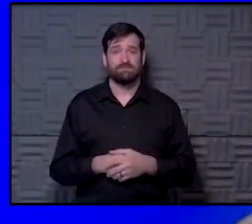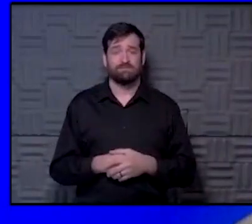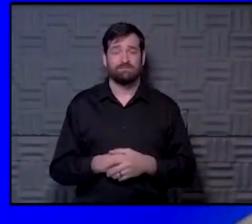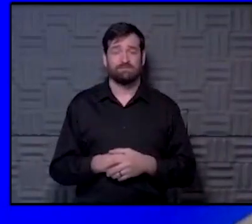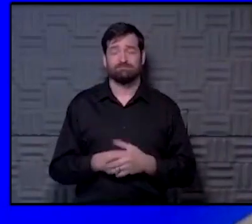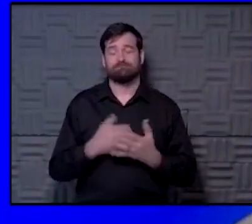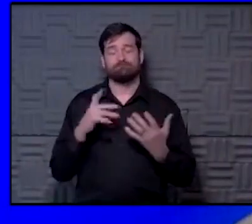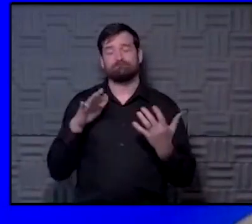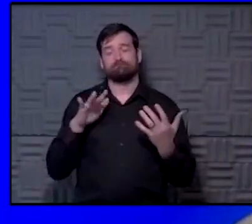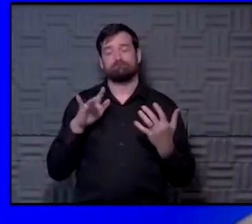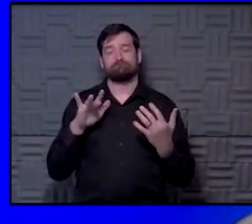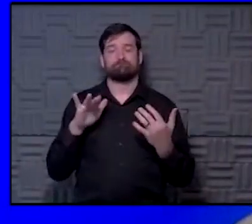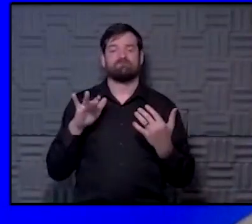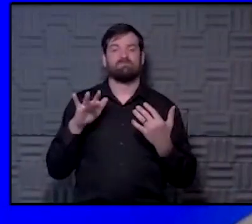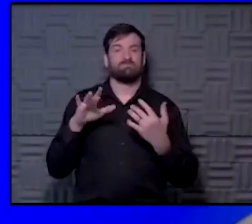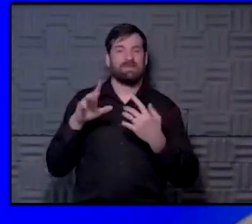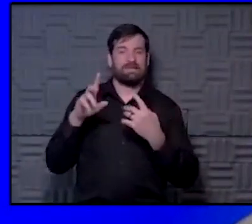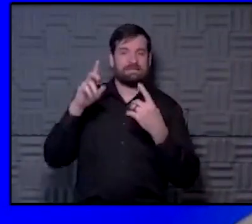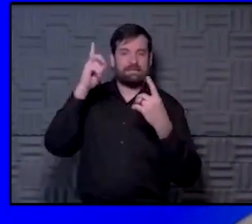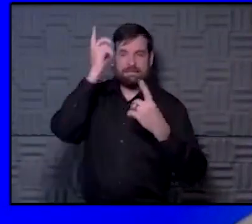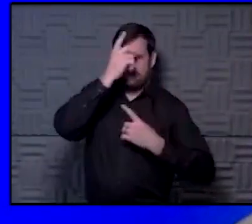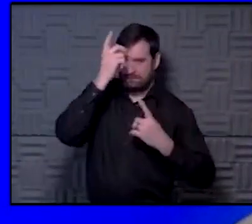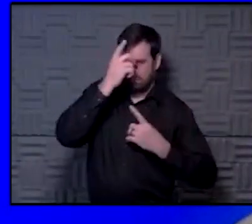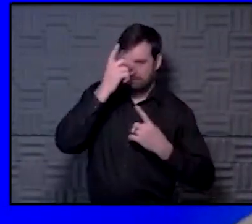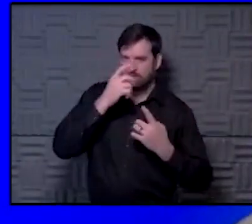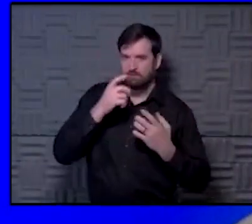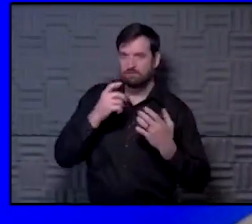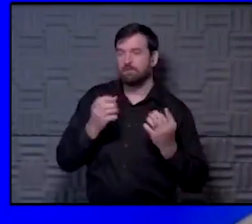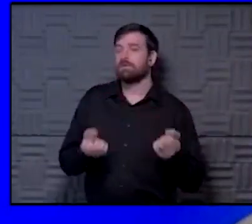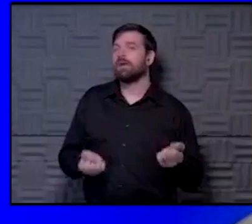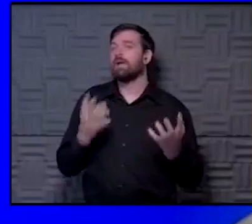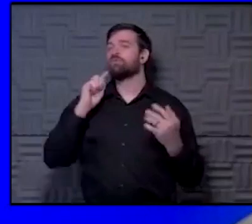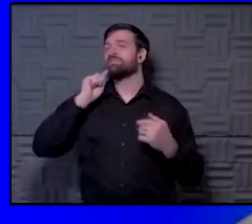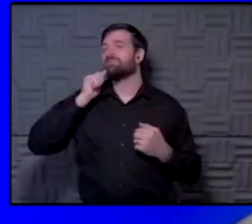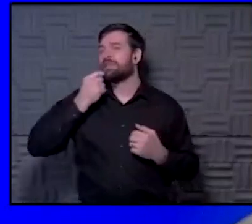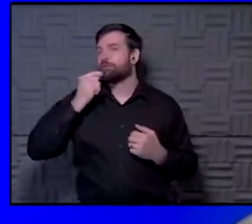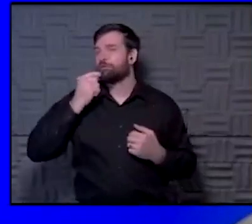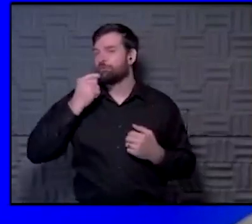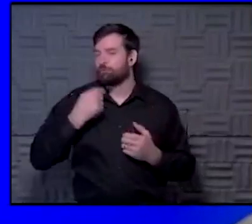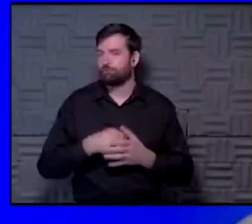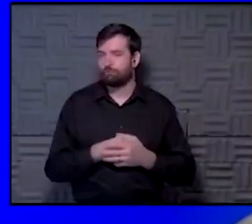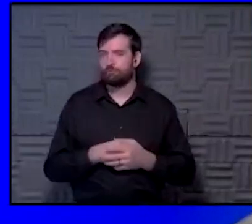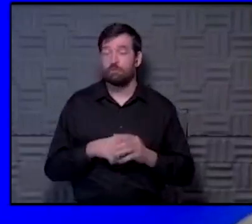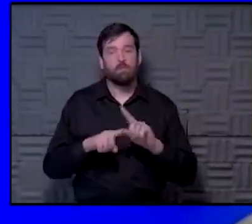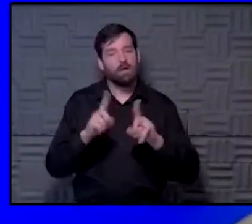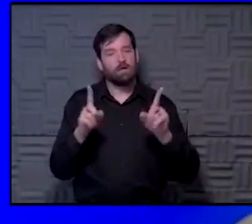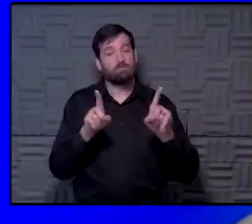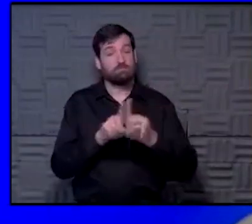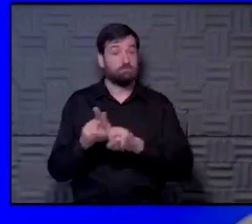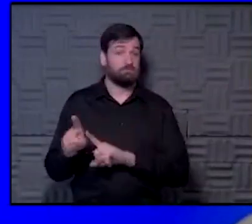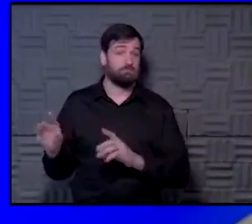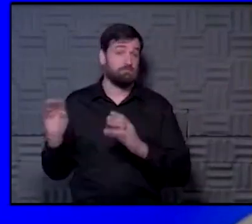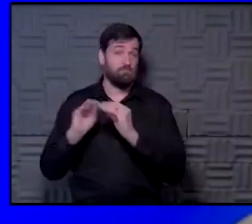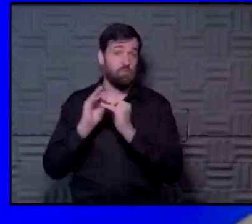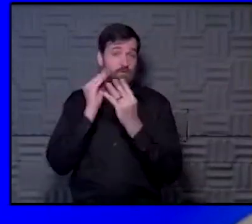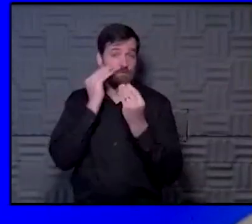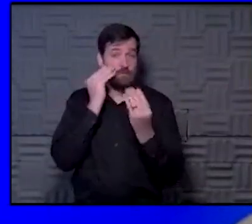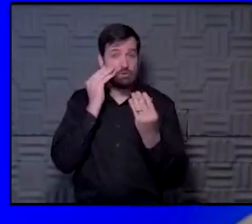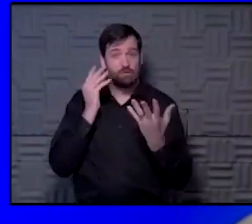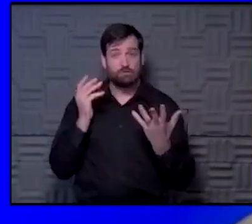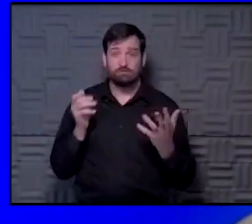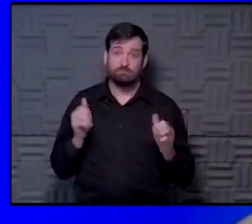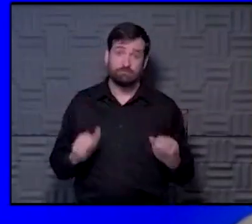or the disease, the spectrum of disease, but also, as we are finding more information out, more